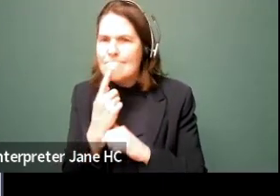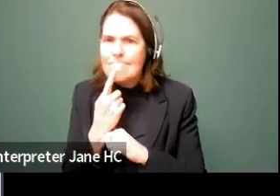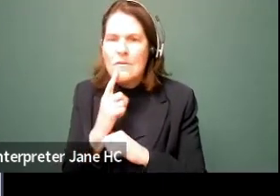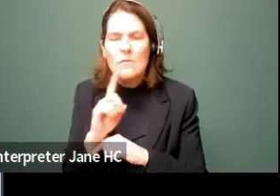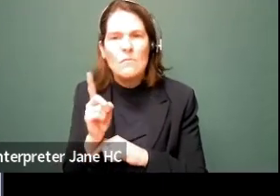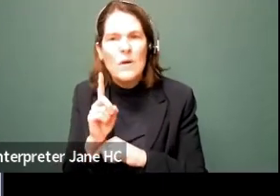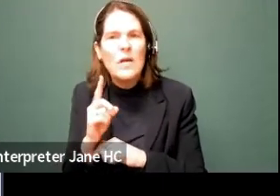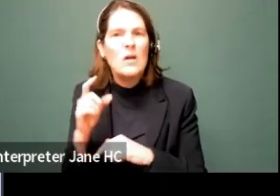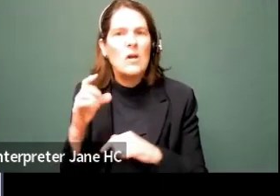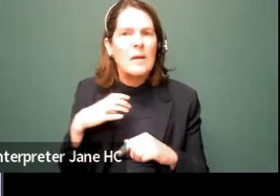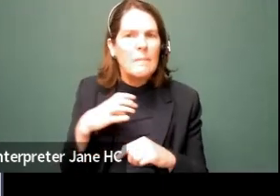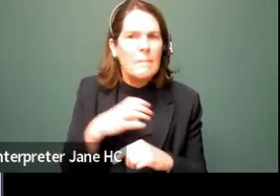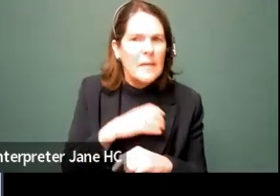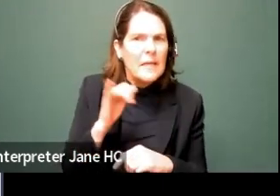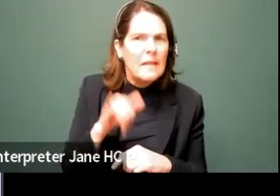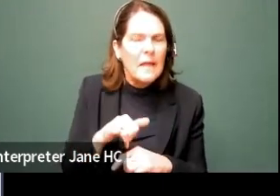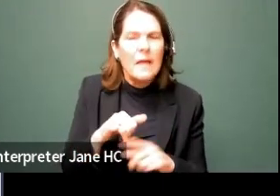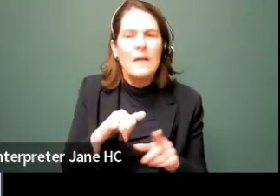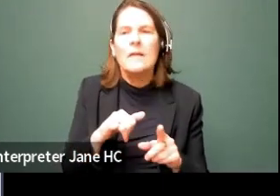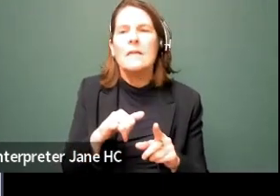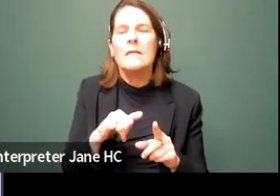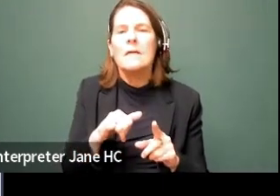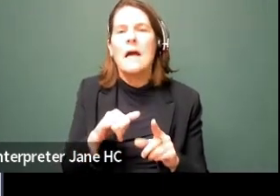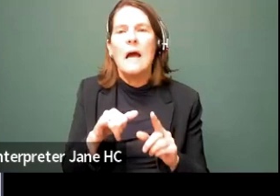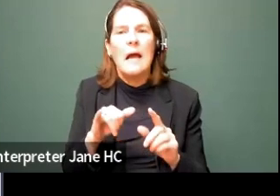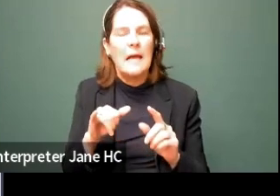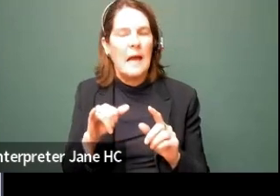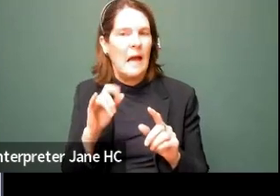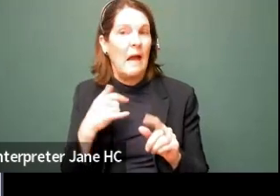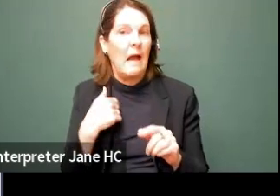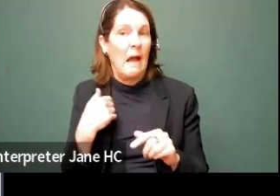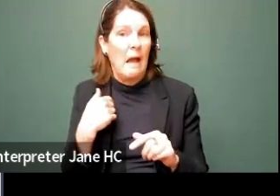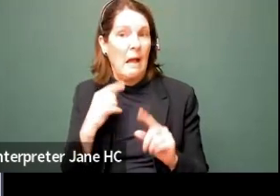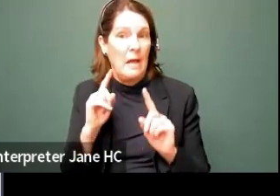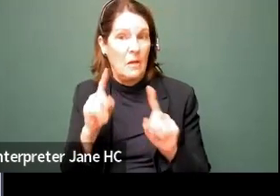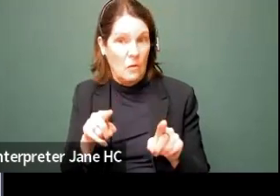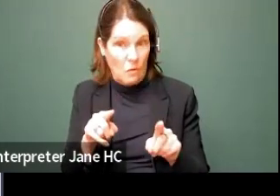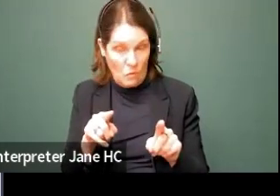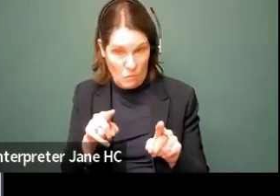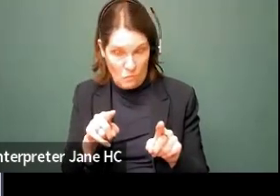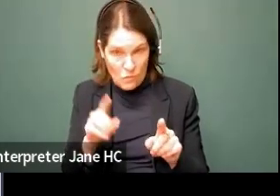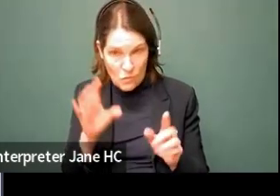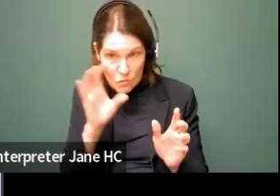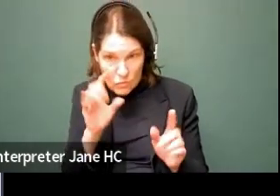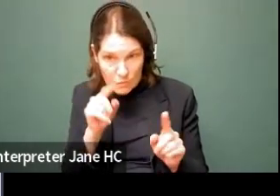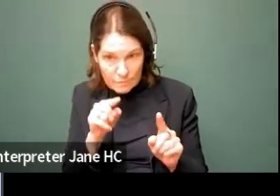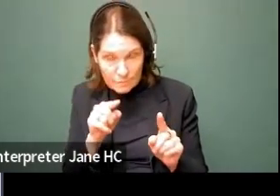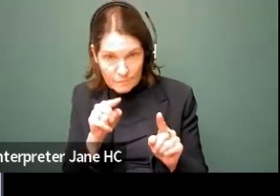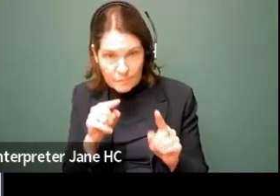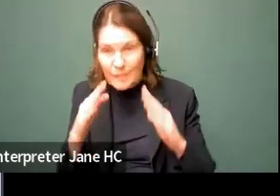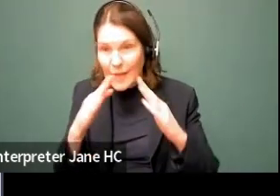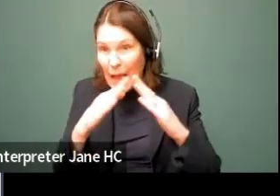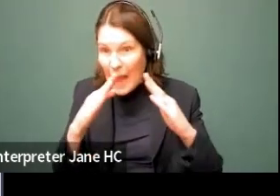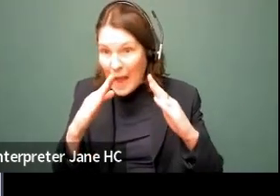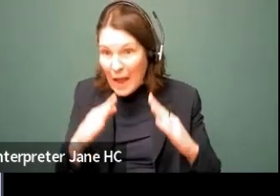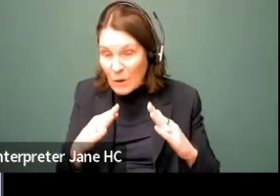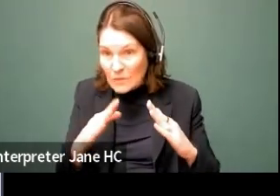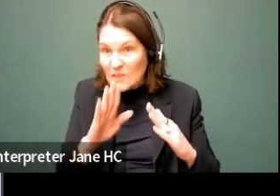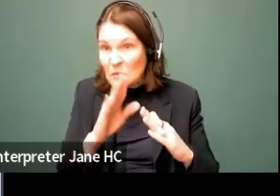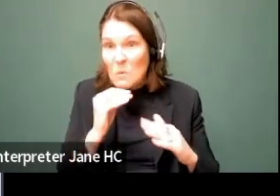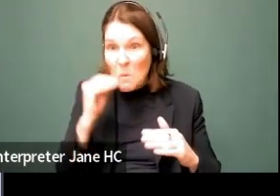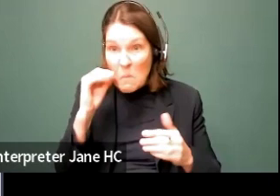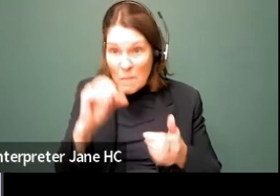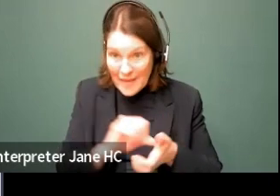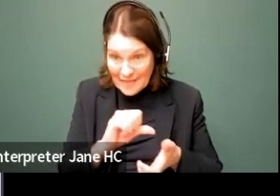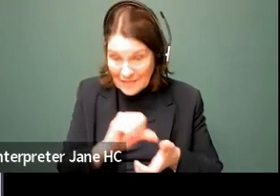of conference would be to go to the House's